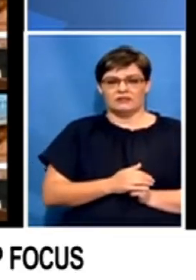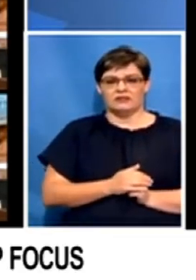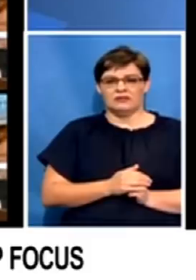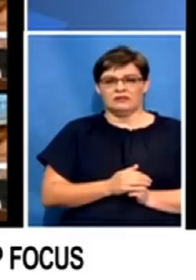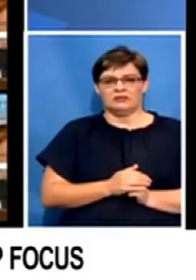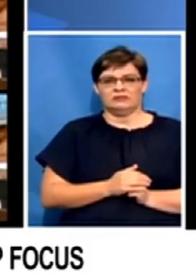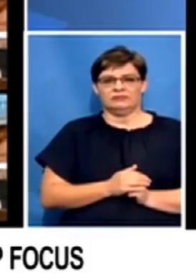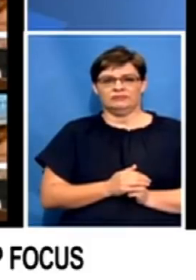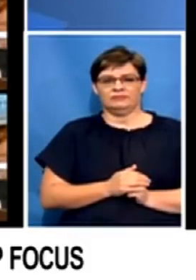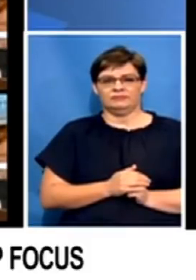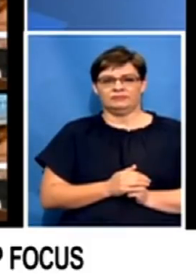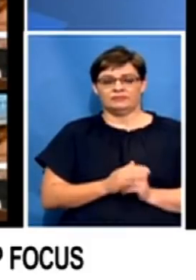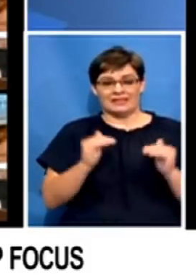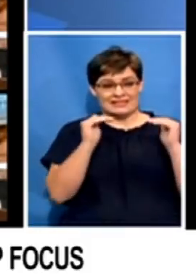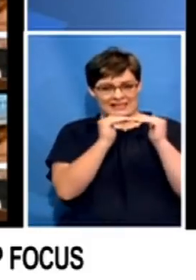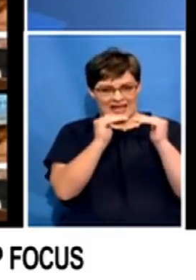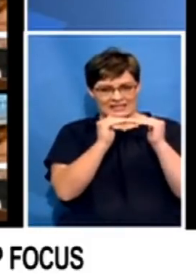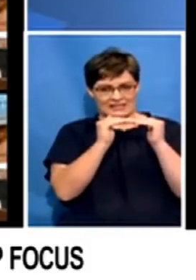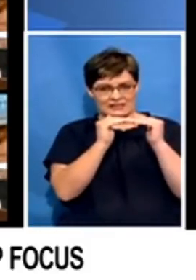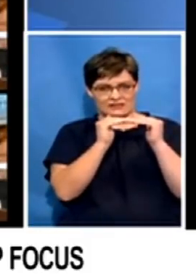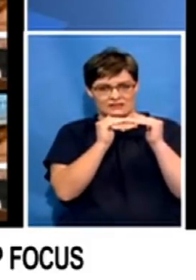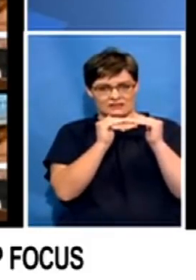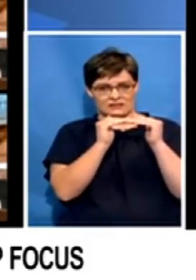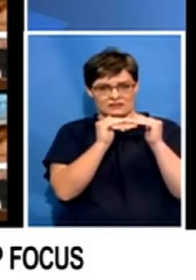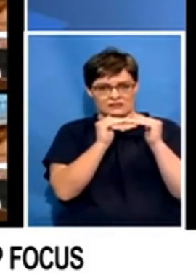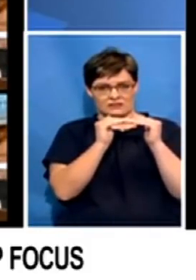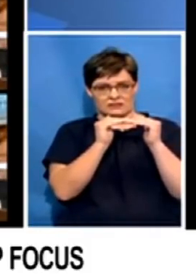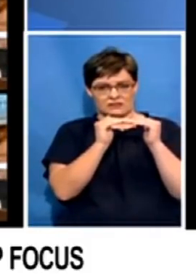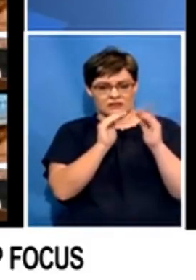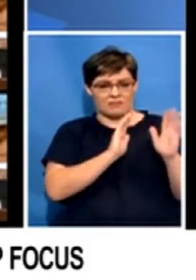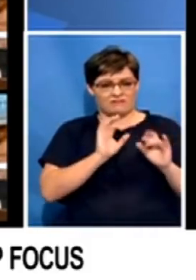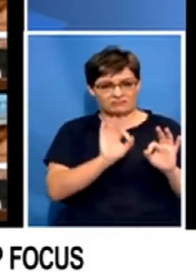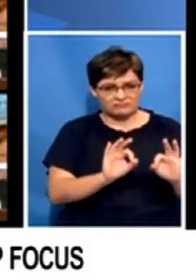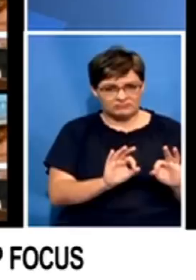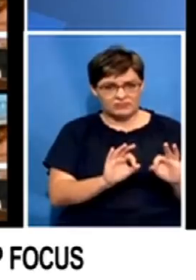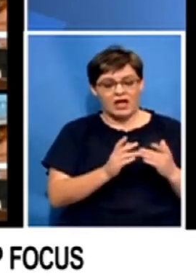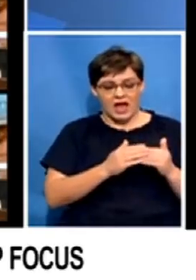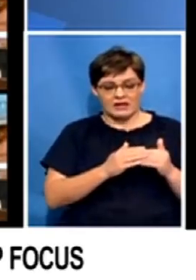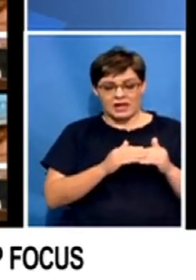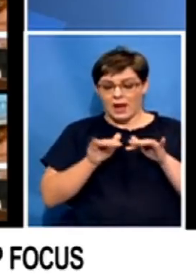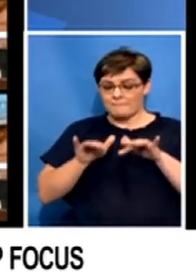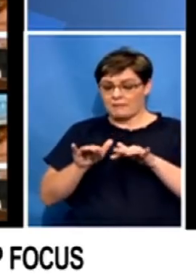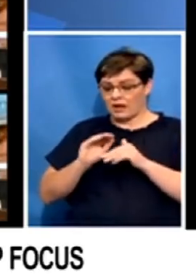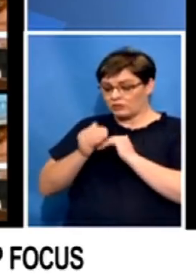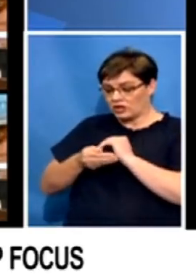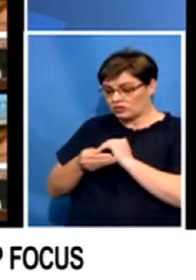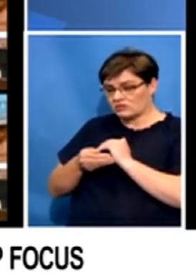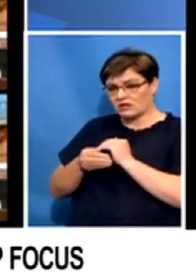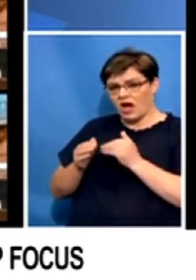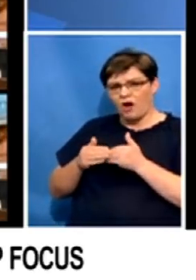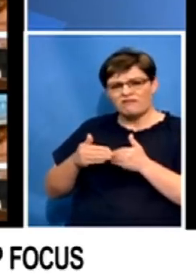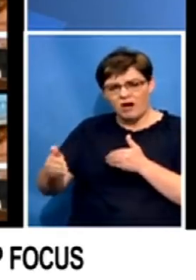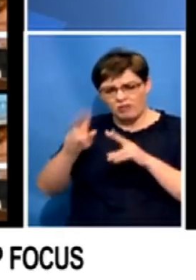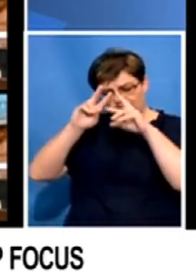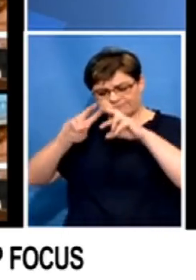be heard, and how far the public protector can go to deal with the head of